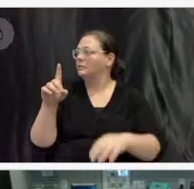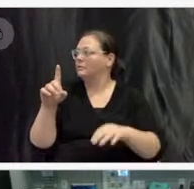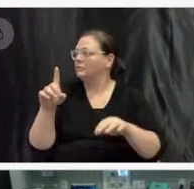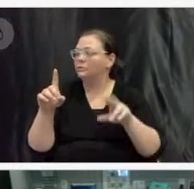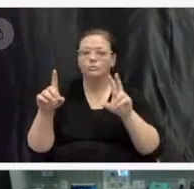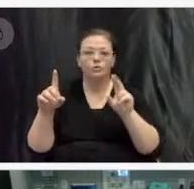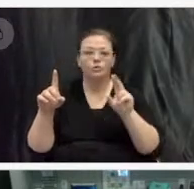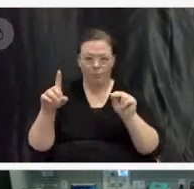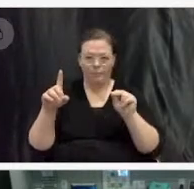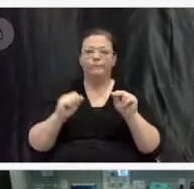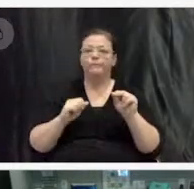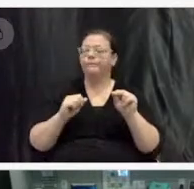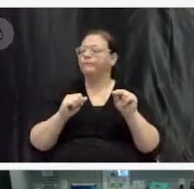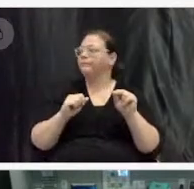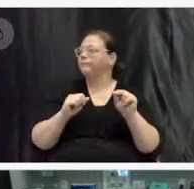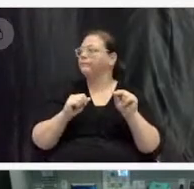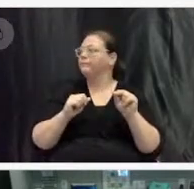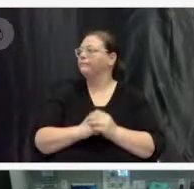No.